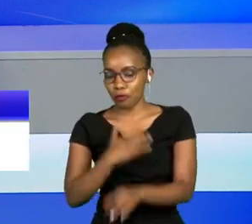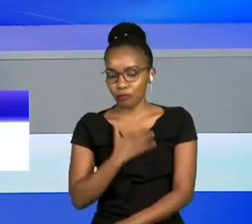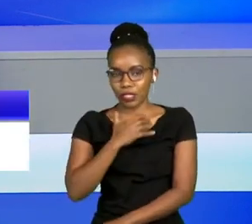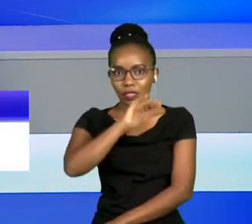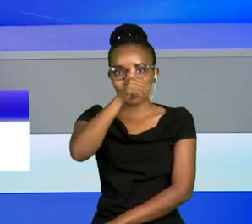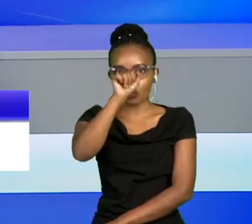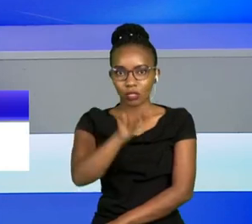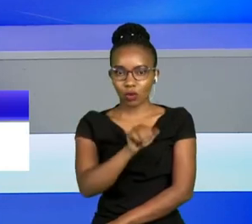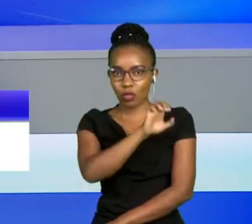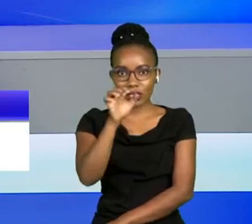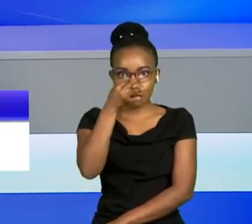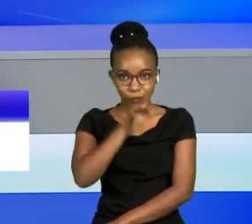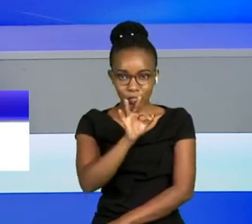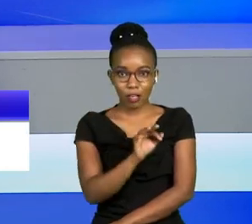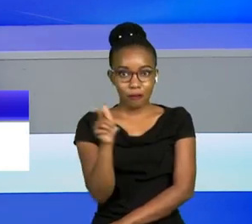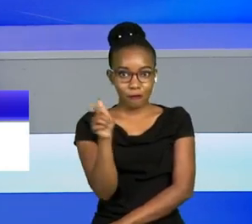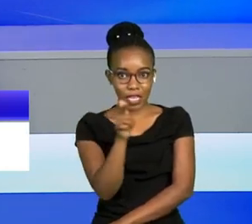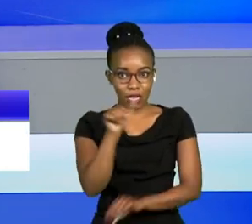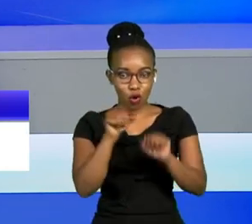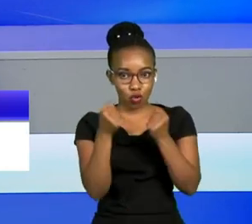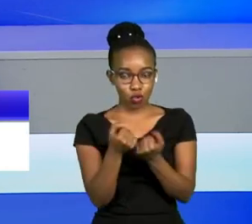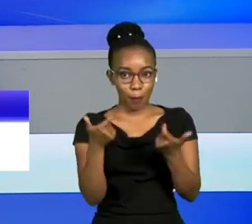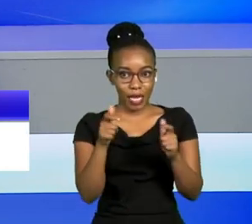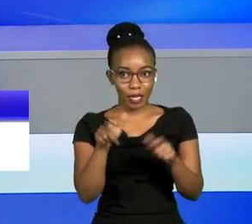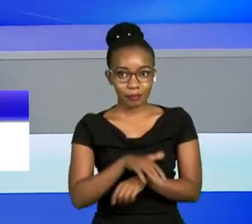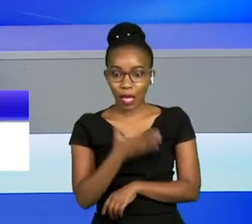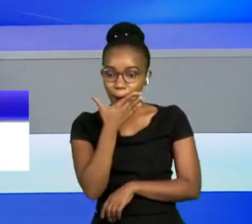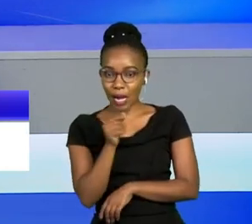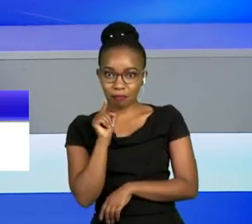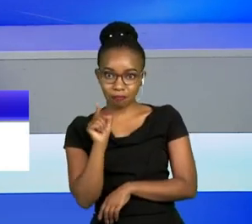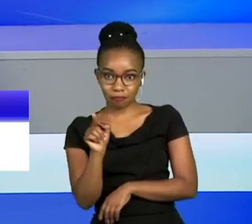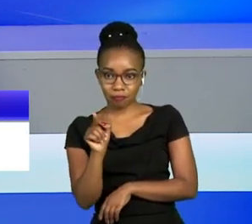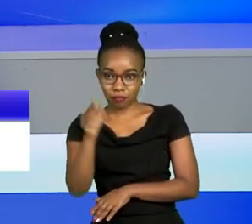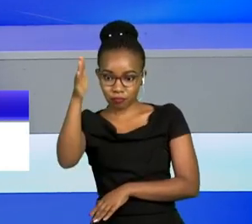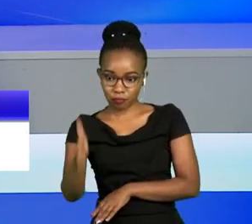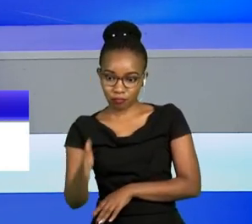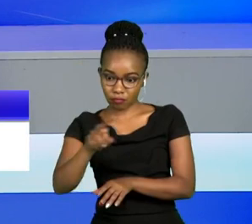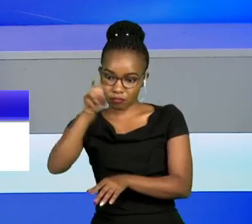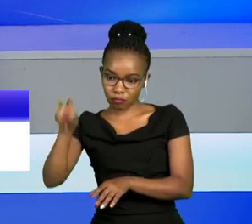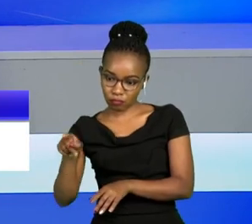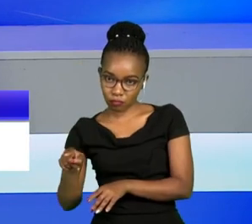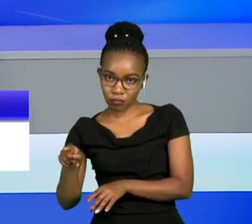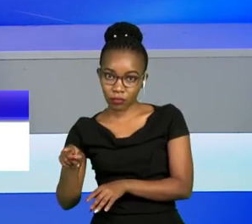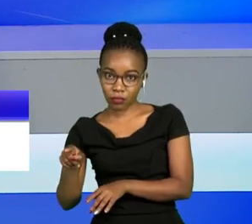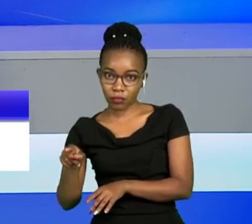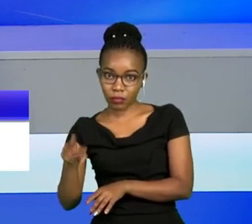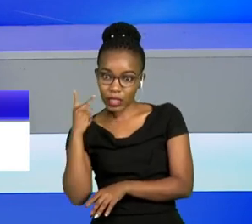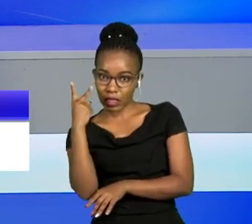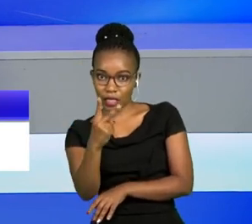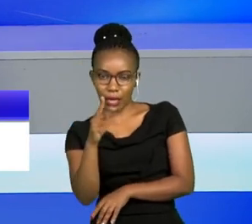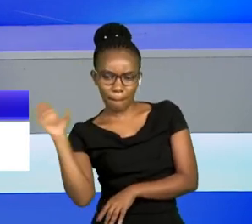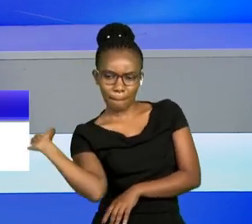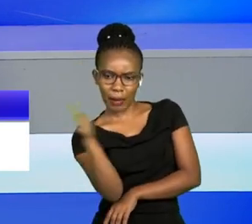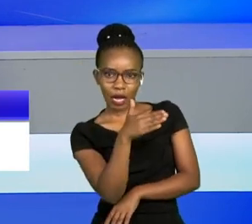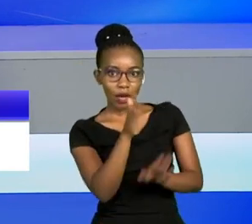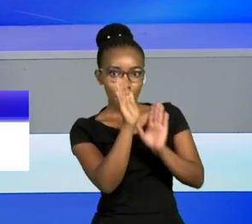town in southeastern France. In a video circulating on social media, a man behind a metal barrier in a large crowd is seen slapping the